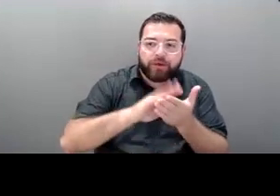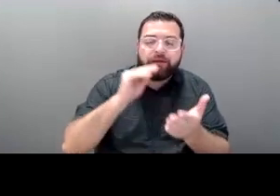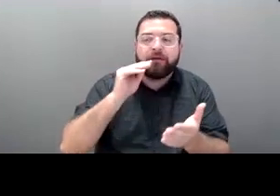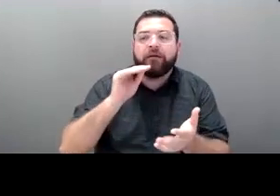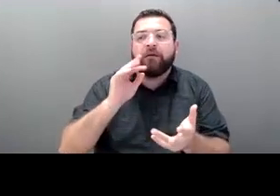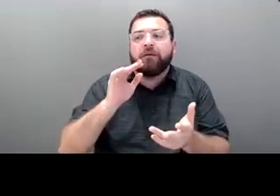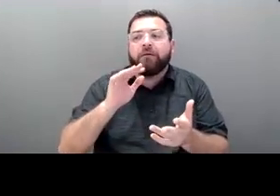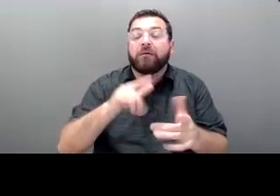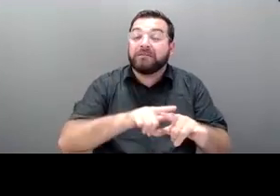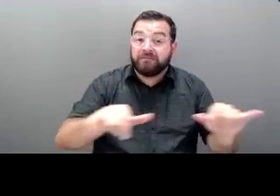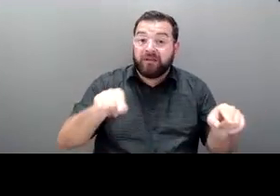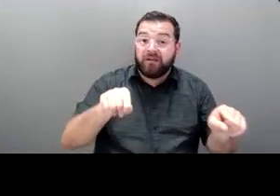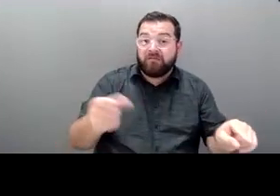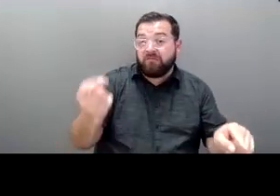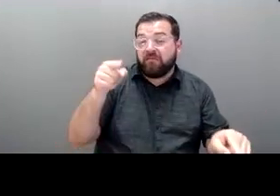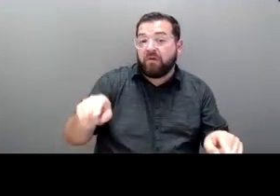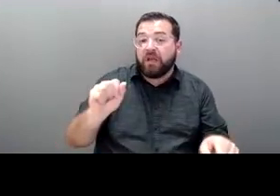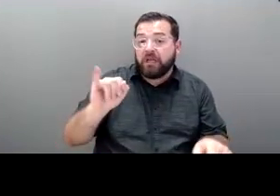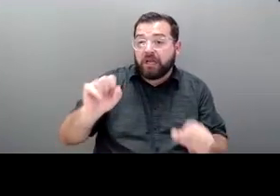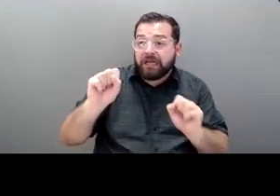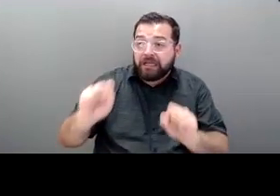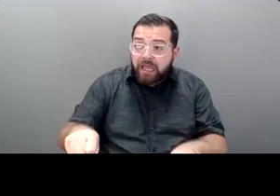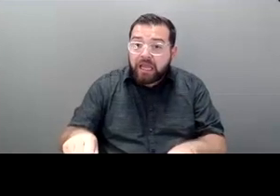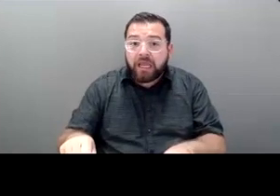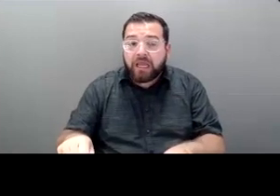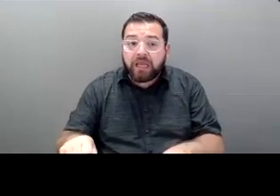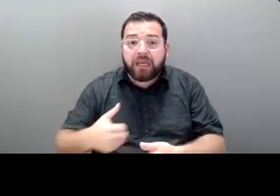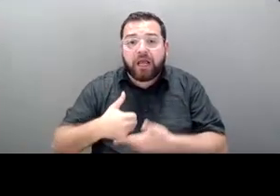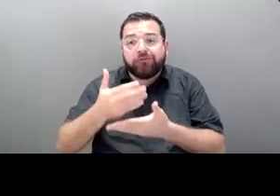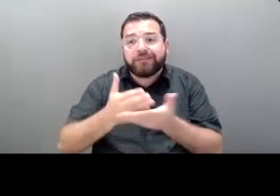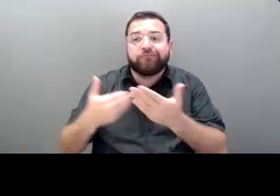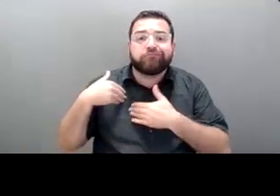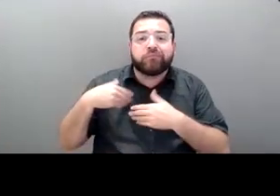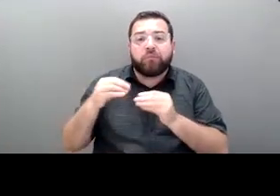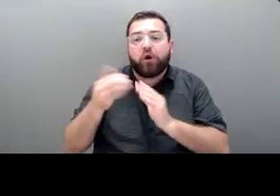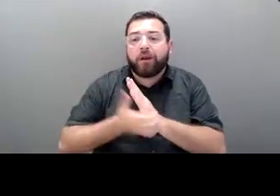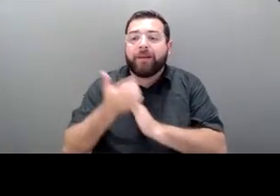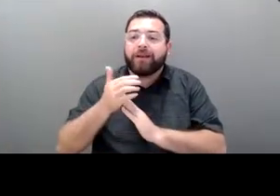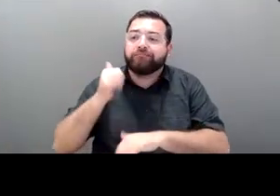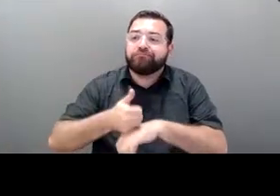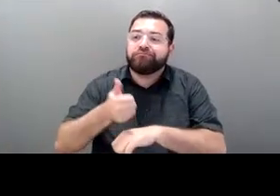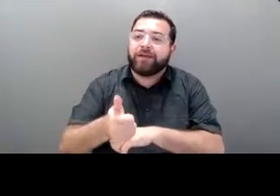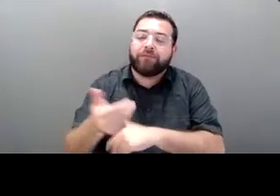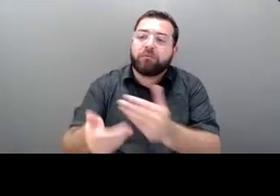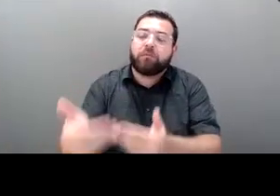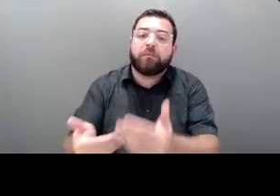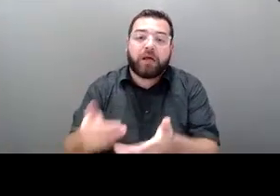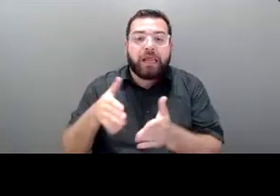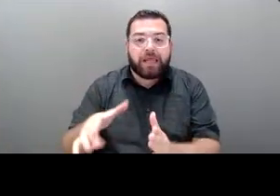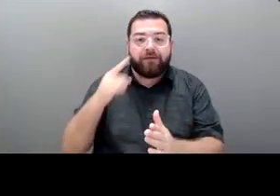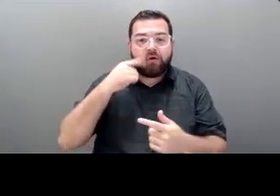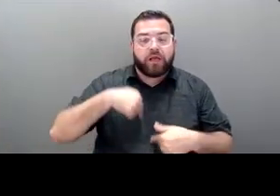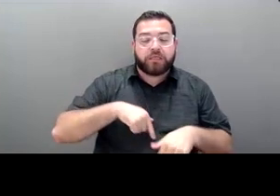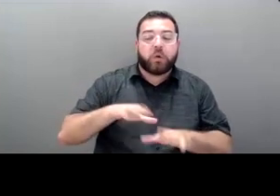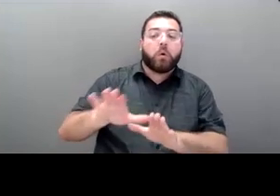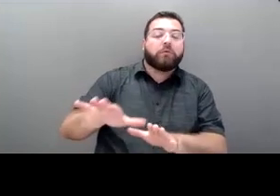At the same time, AI can automate certain tasks and maybe allow us to focus more on